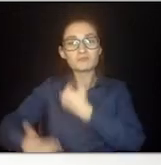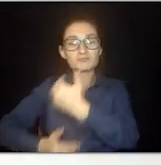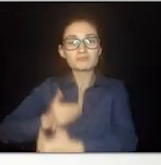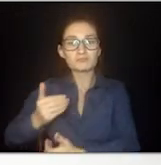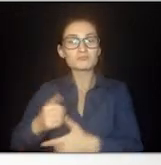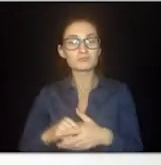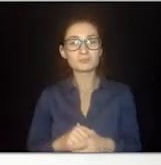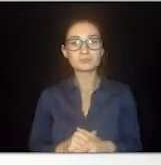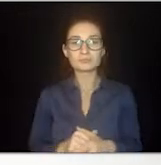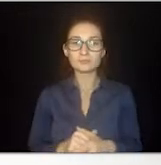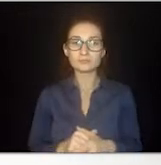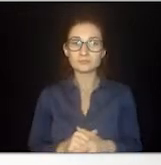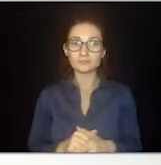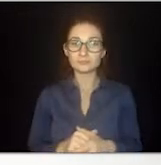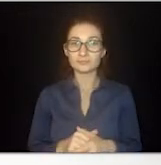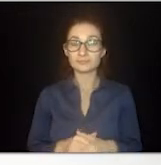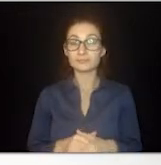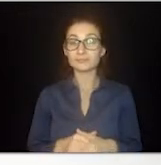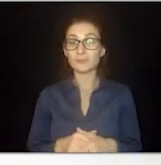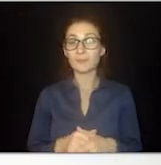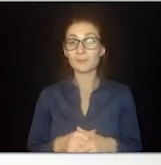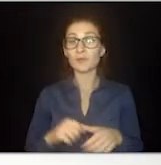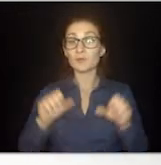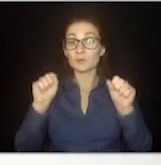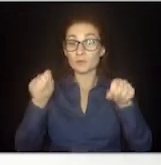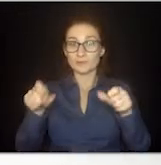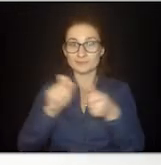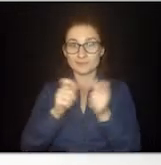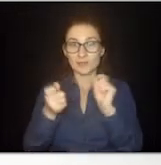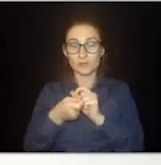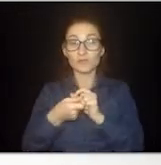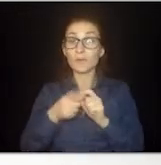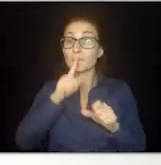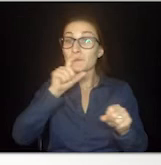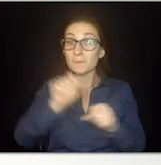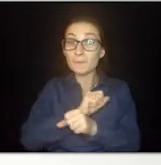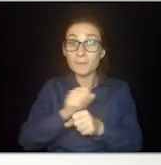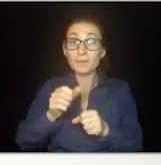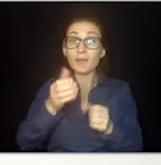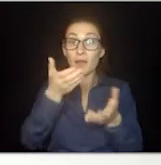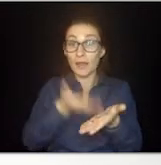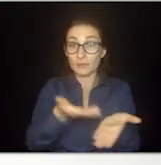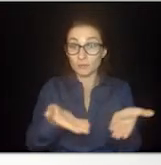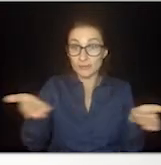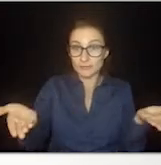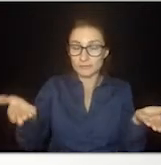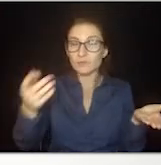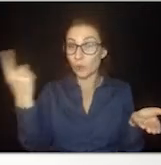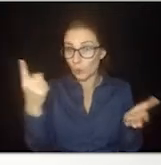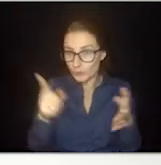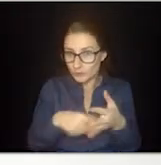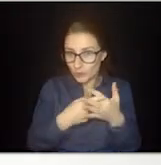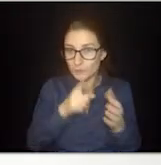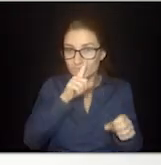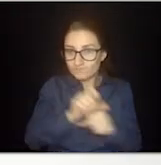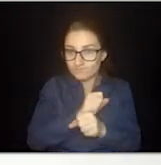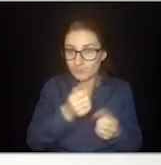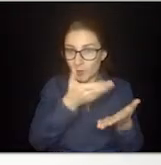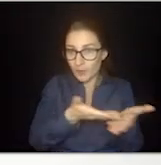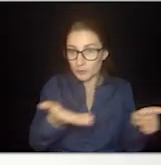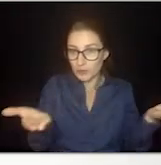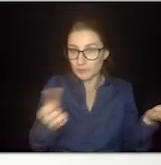the way. And then that can progress from actual objects. You always want to start with true